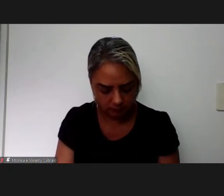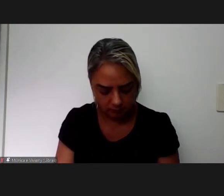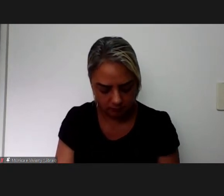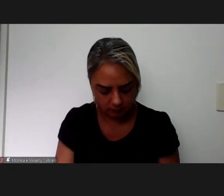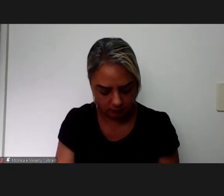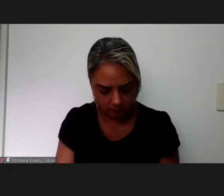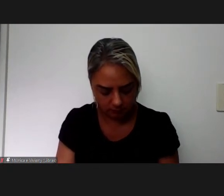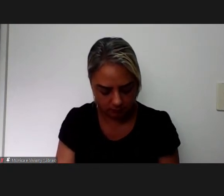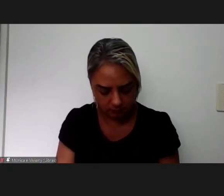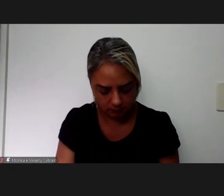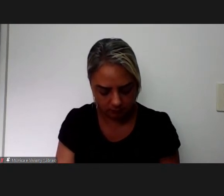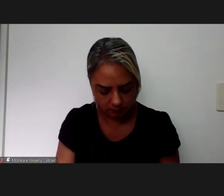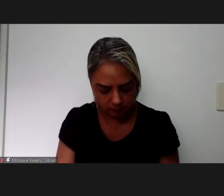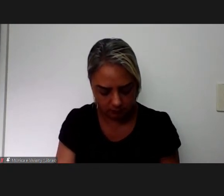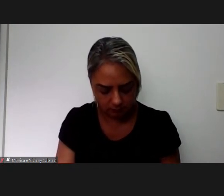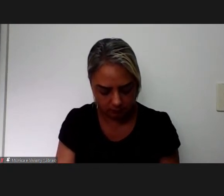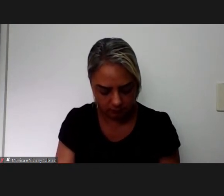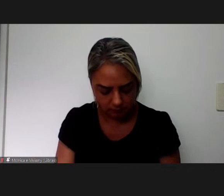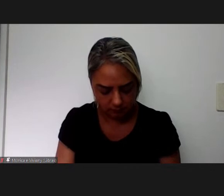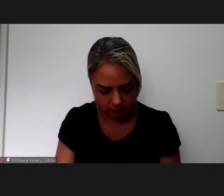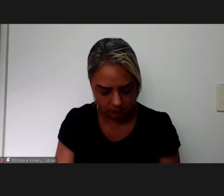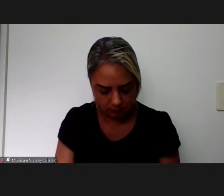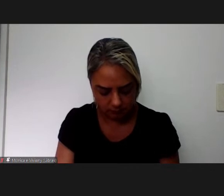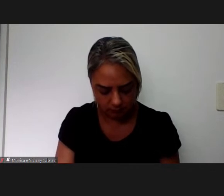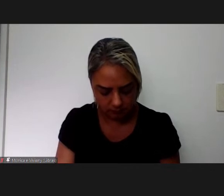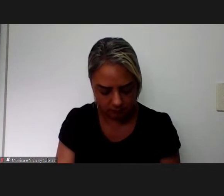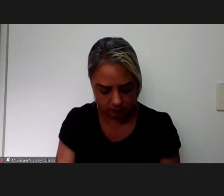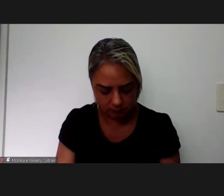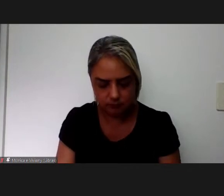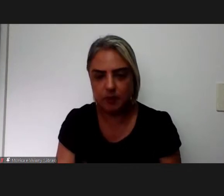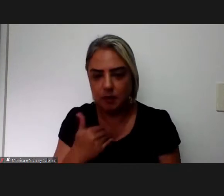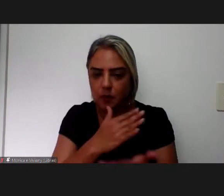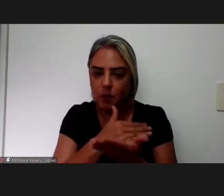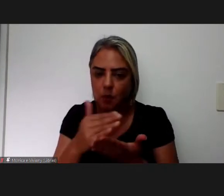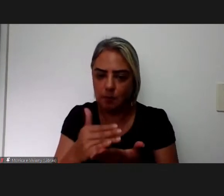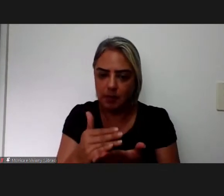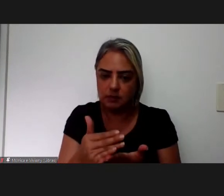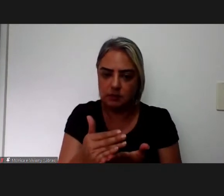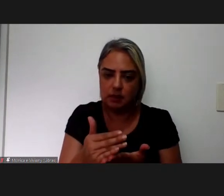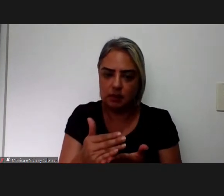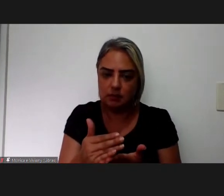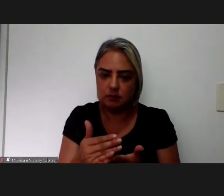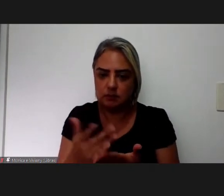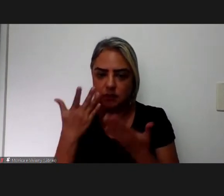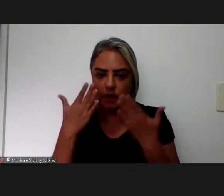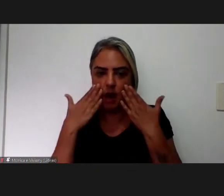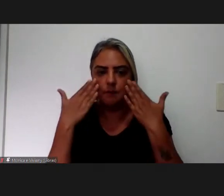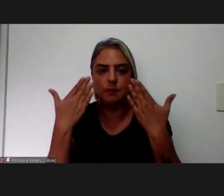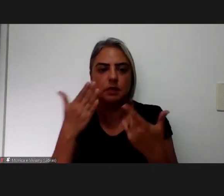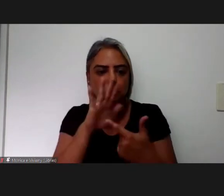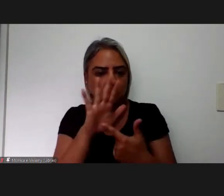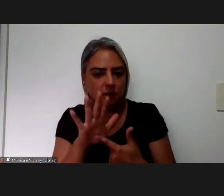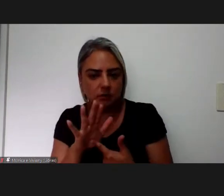Não sei qual o motivo. Mas eu já... I don't know the reason, but I'm going to start. Apresentação por causa do horário,